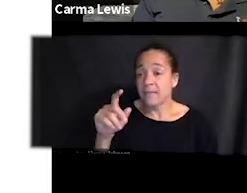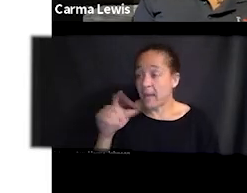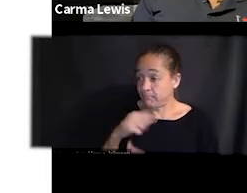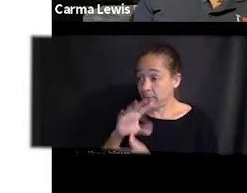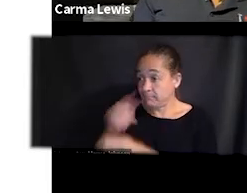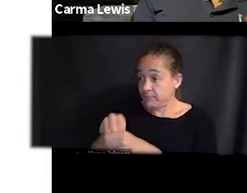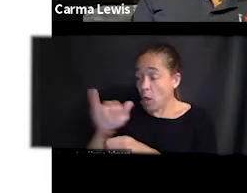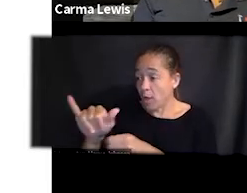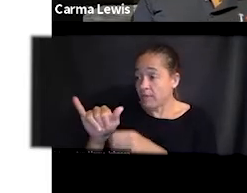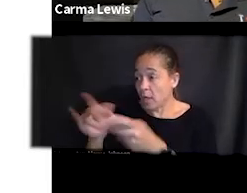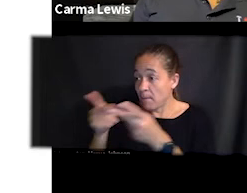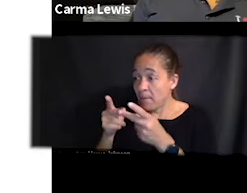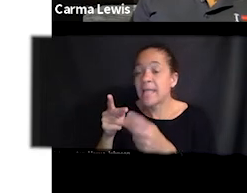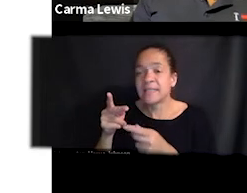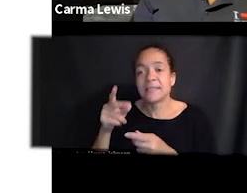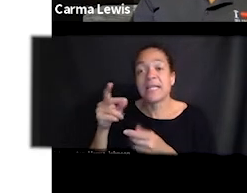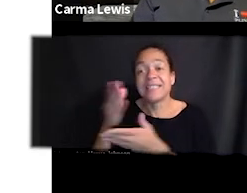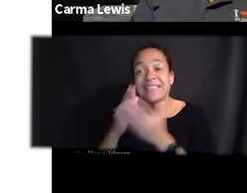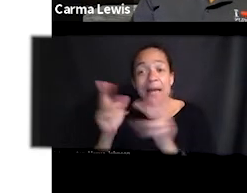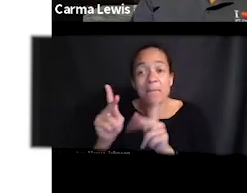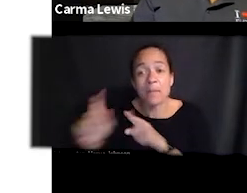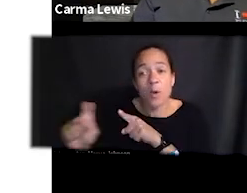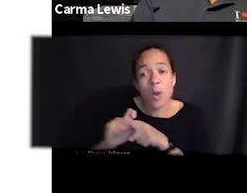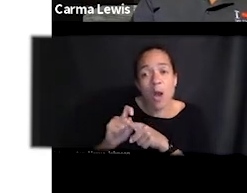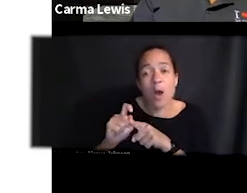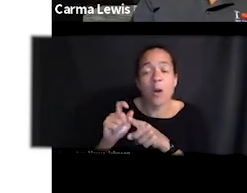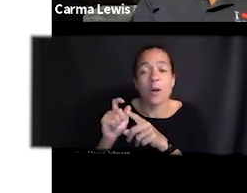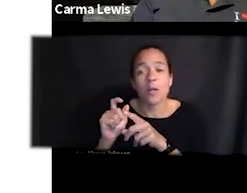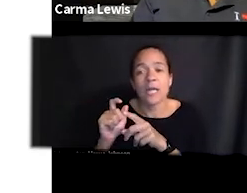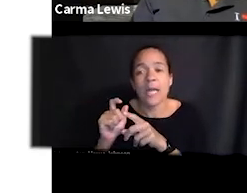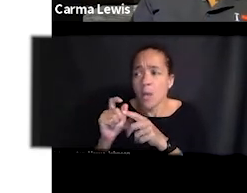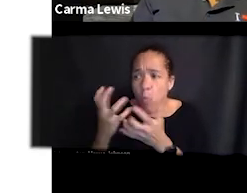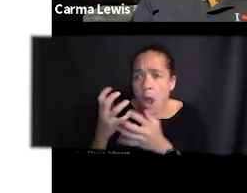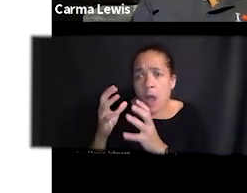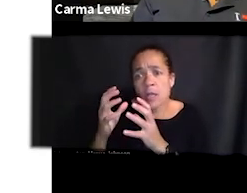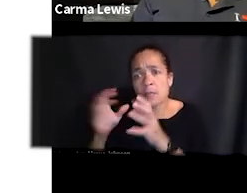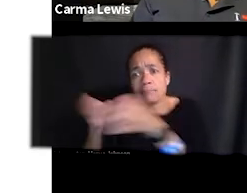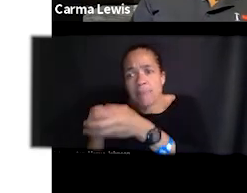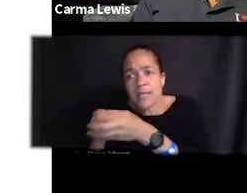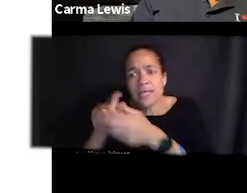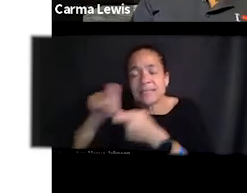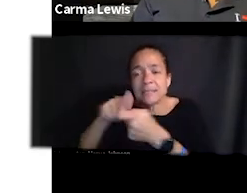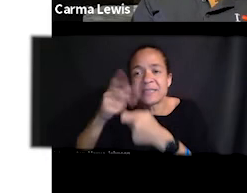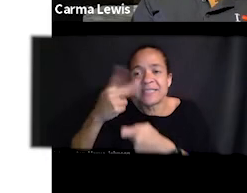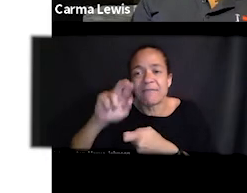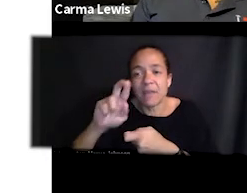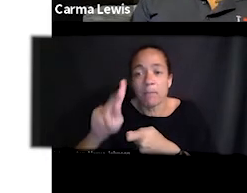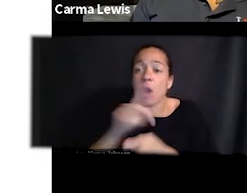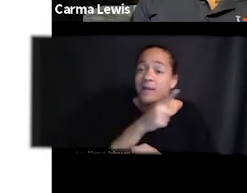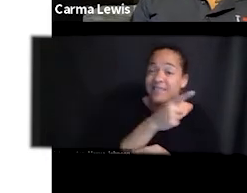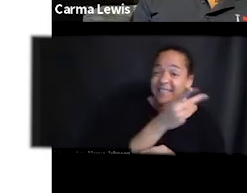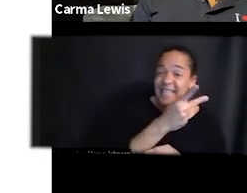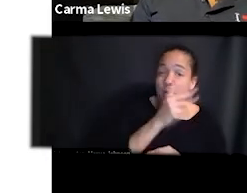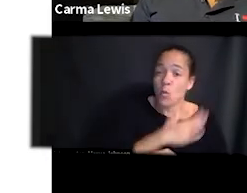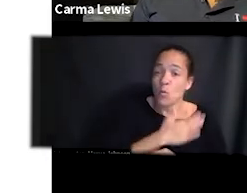here at this particular park. By doing that, that allowed them to be